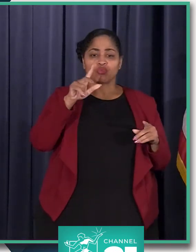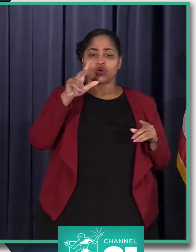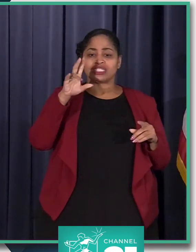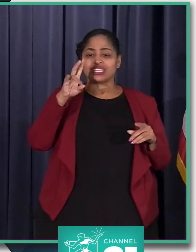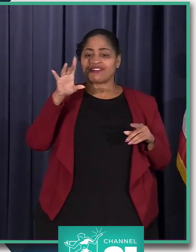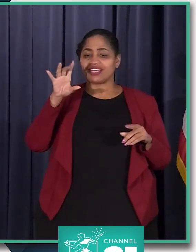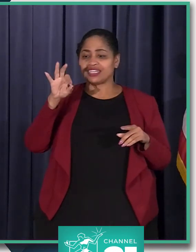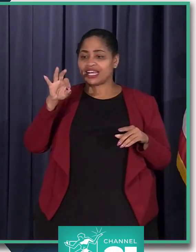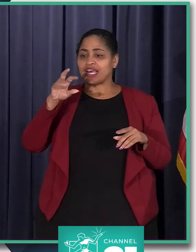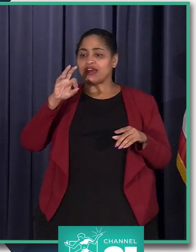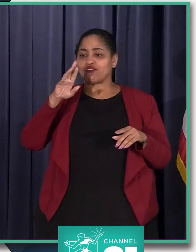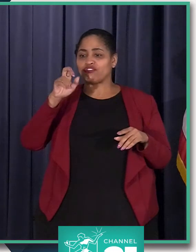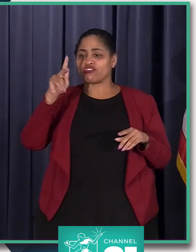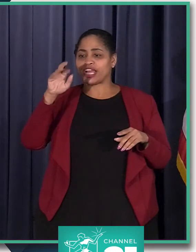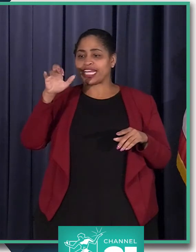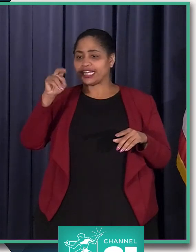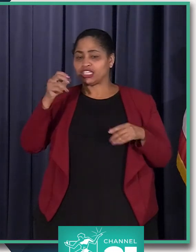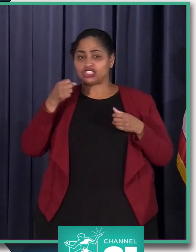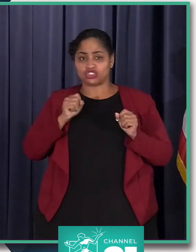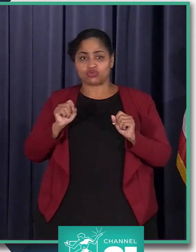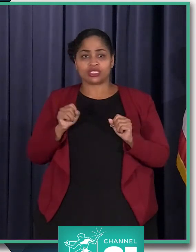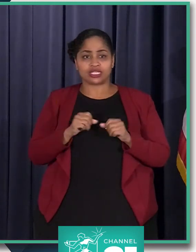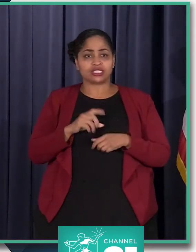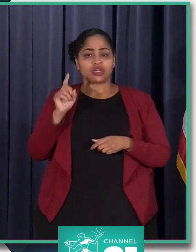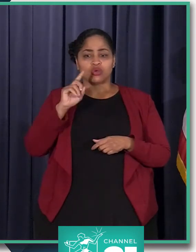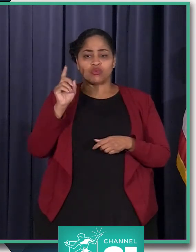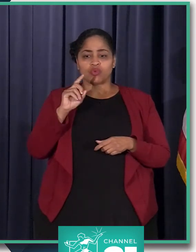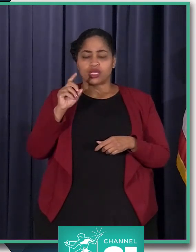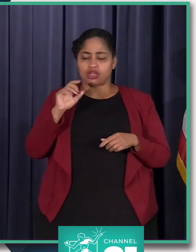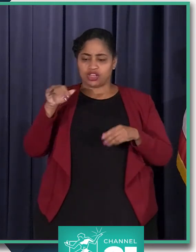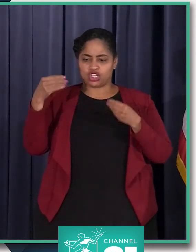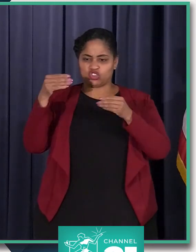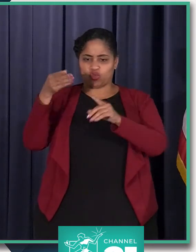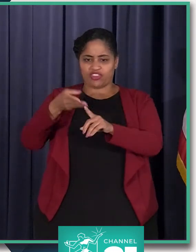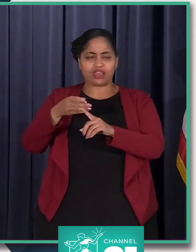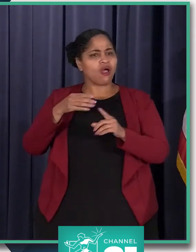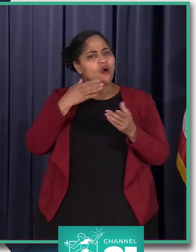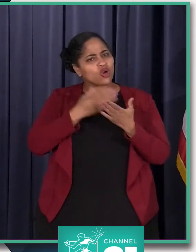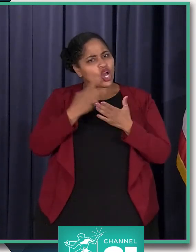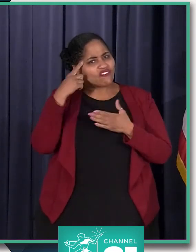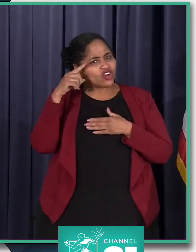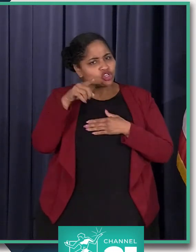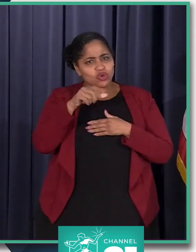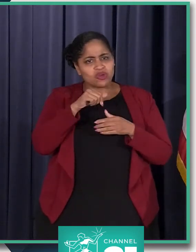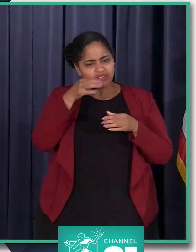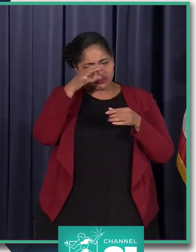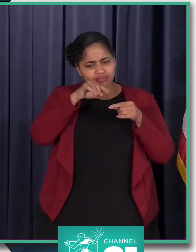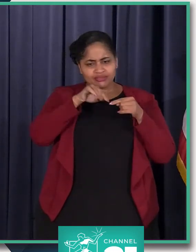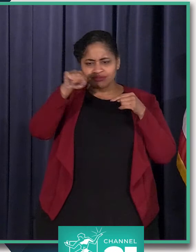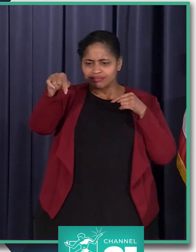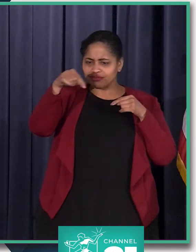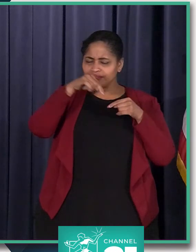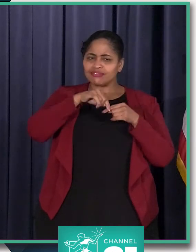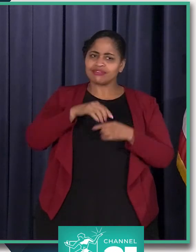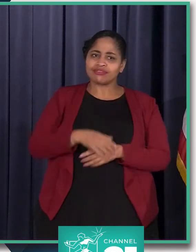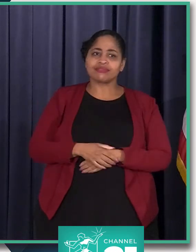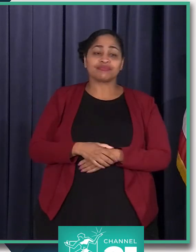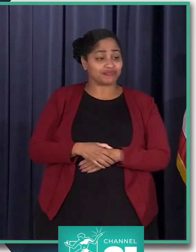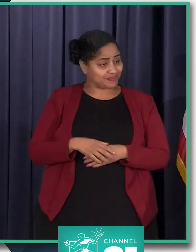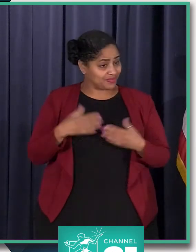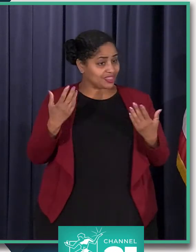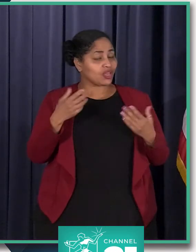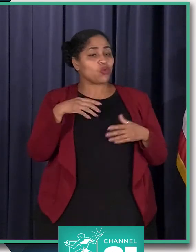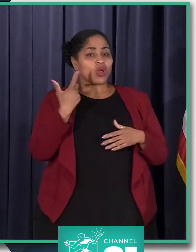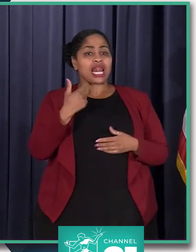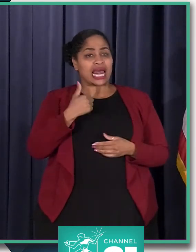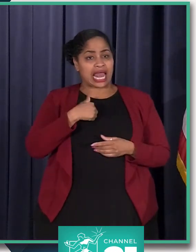3179 Franklin Street, Okay. where the UPS store is, in that All right. building. Oh, good for you. You're not too far from me. Go ahead. Good. Well,